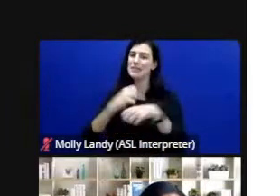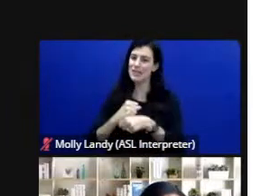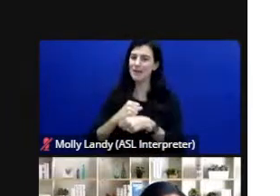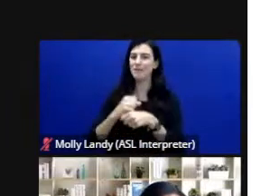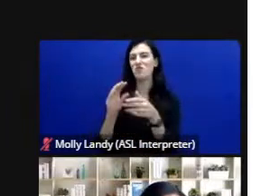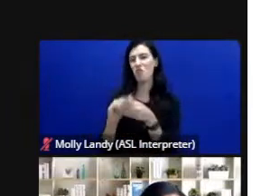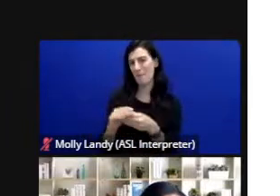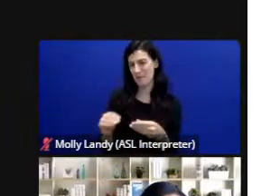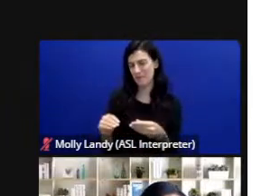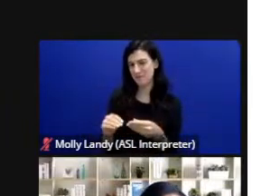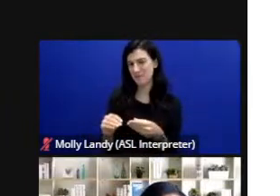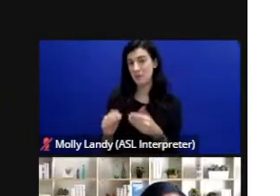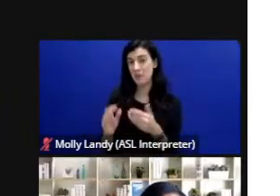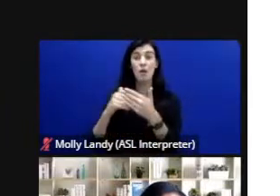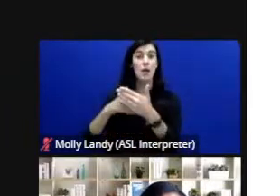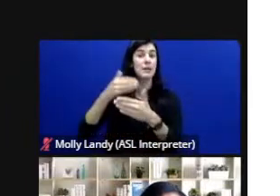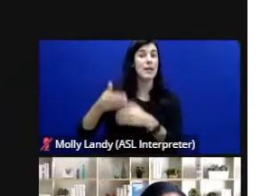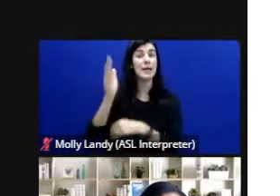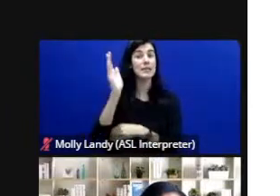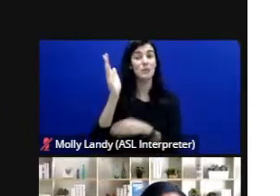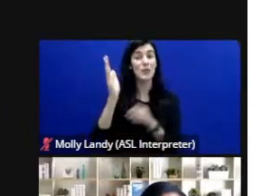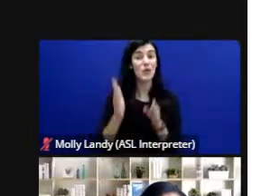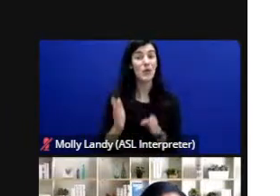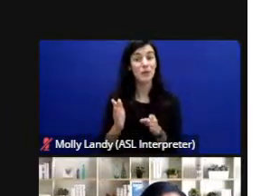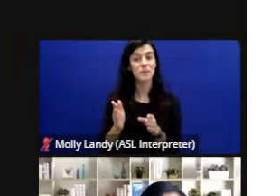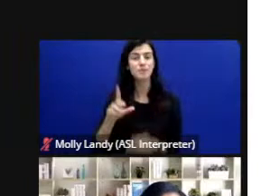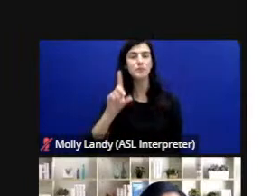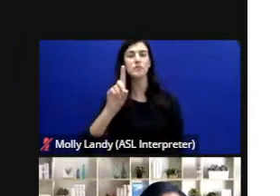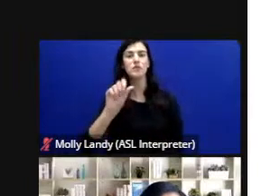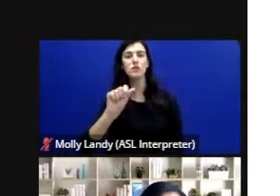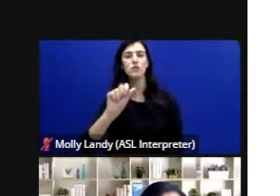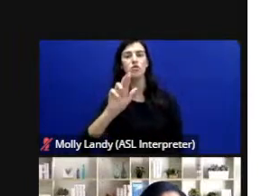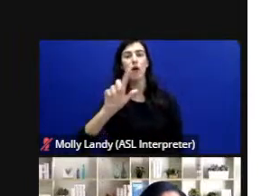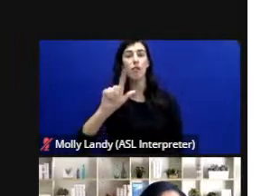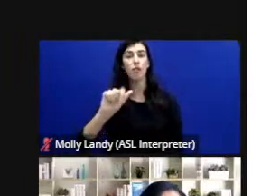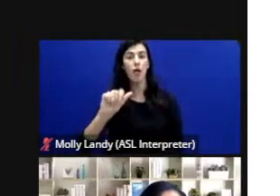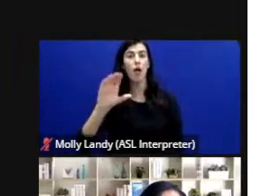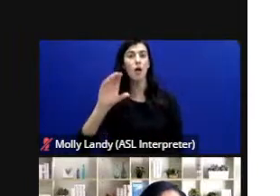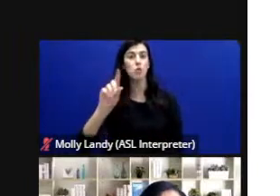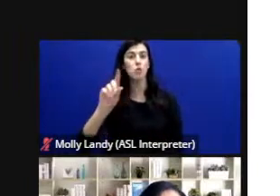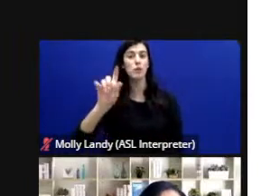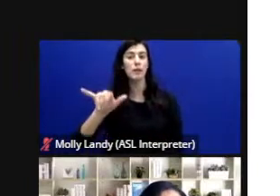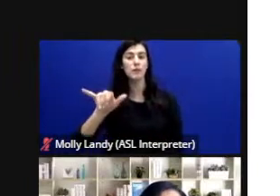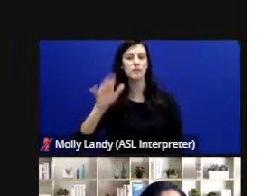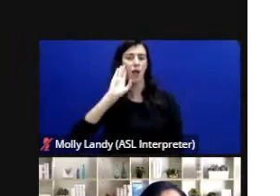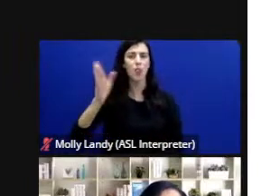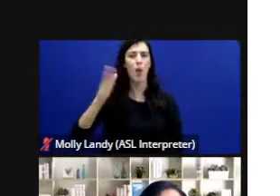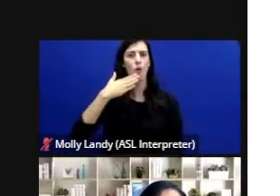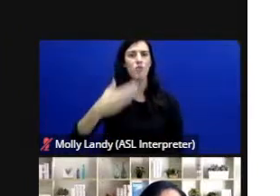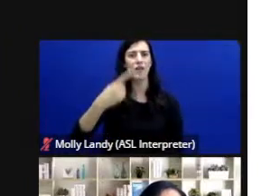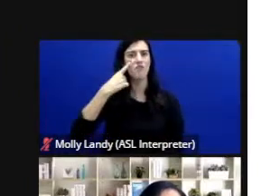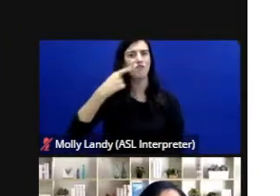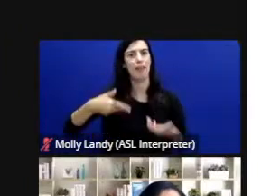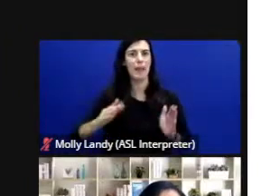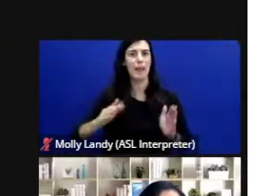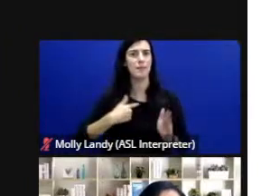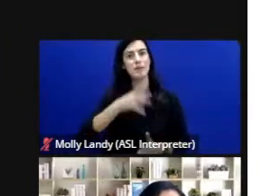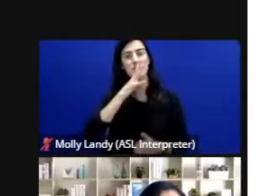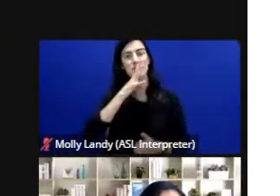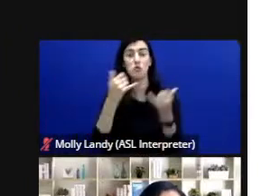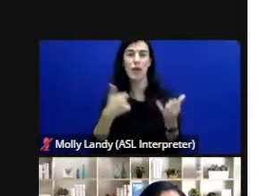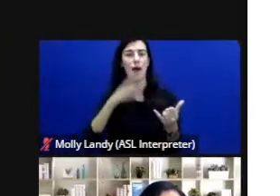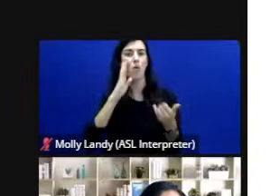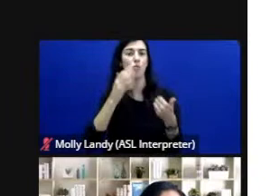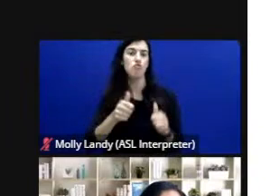that, let's go to the next speaker, Jennifer. Darla Cooley. Hello, thank you for letting me speak today. I'll